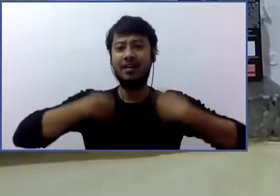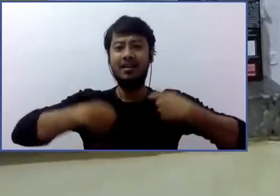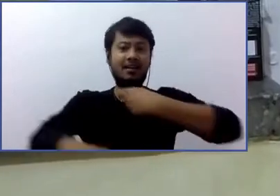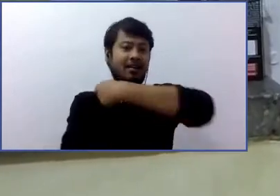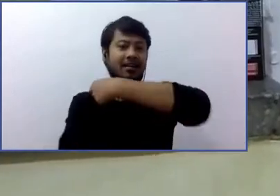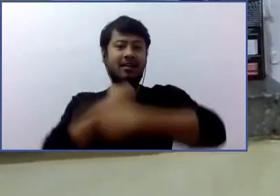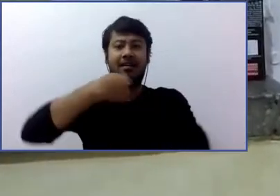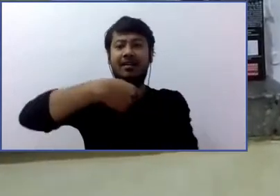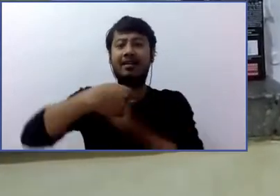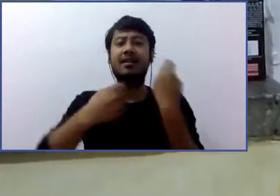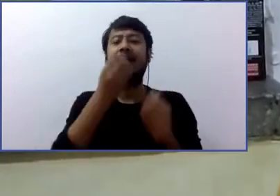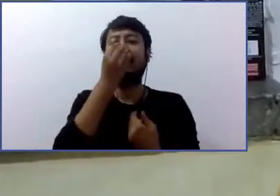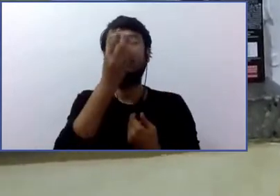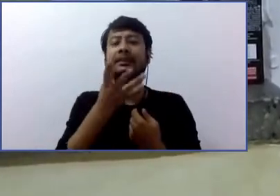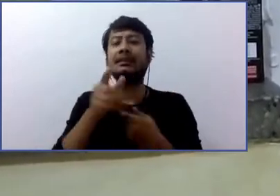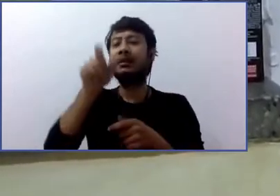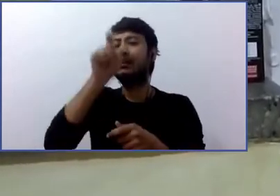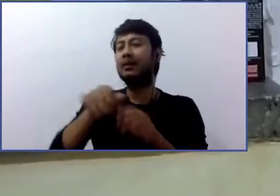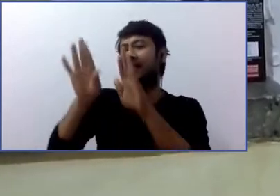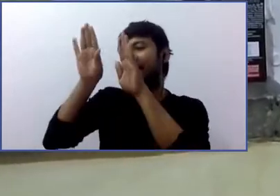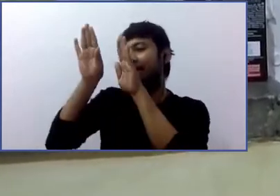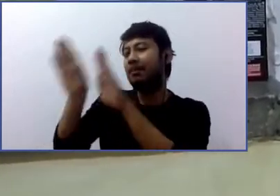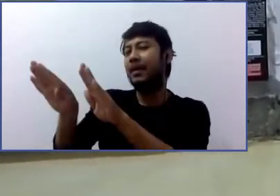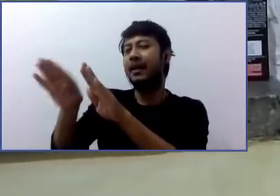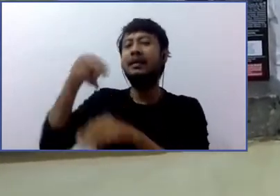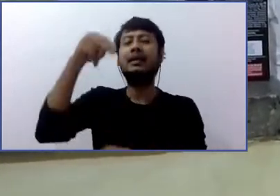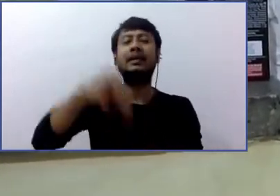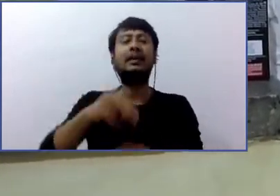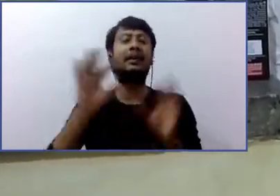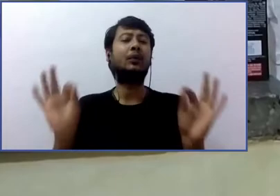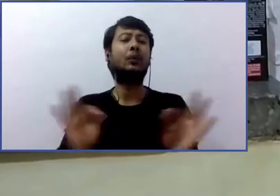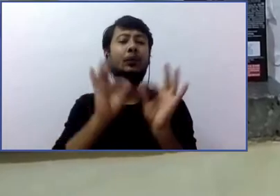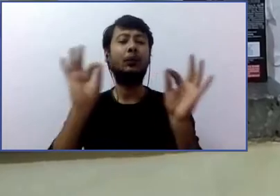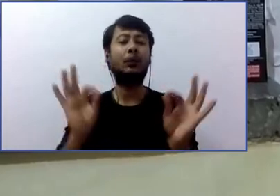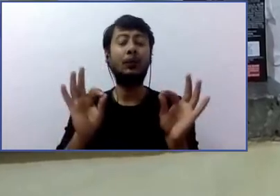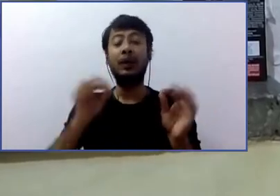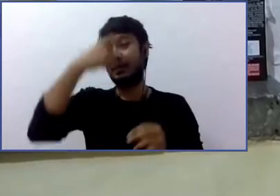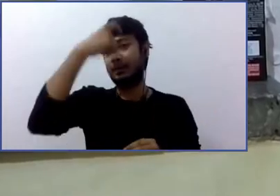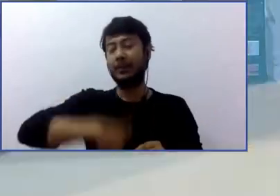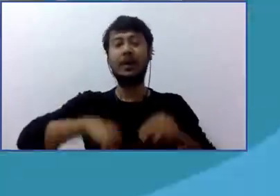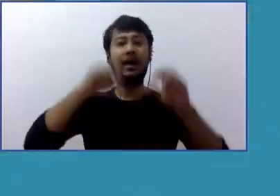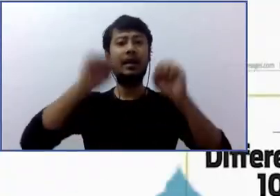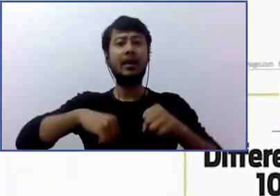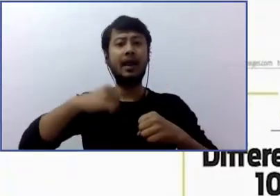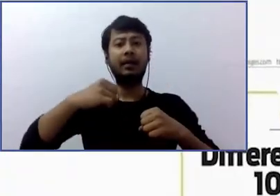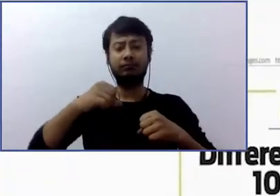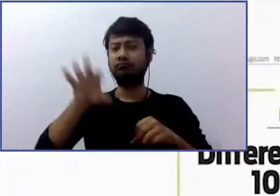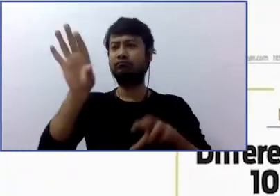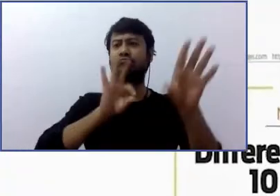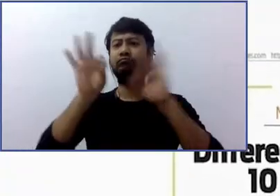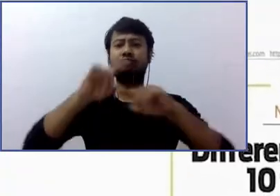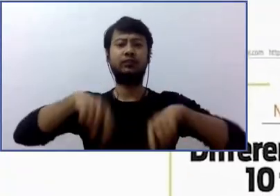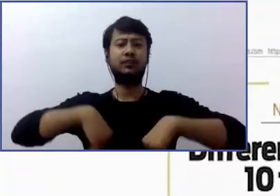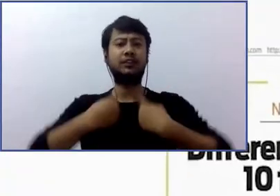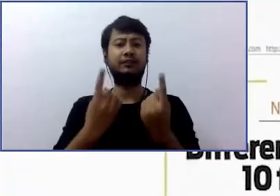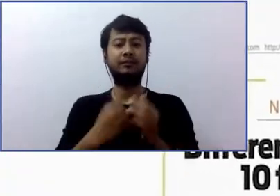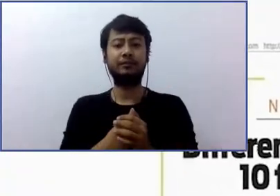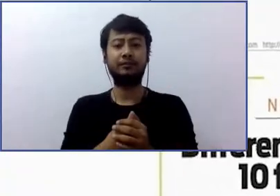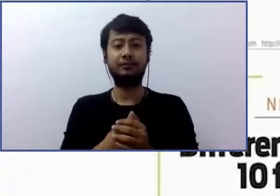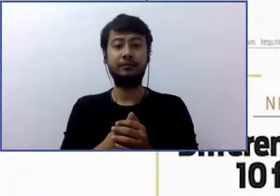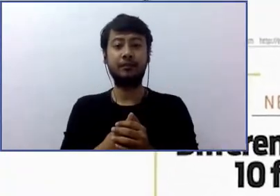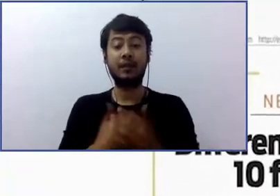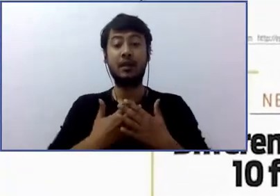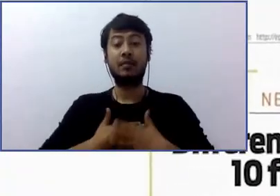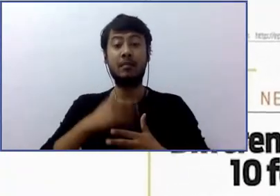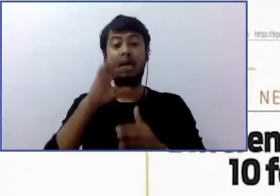as possible. So it really gives people the right to choose and empowers them. Hamari organization differently